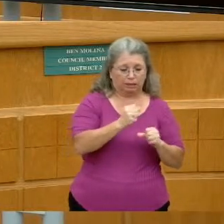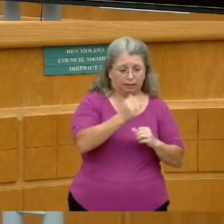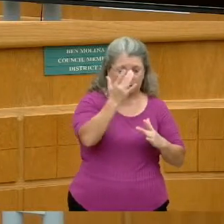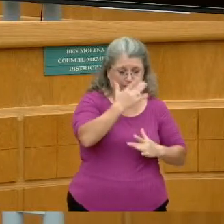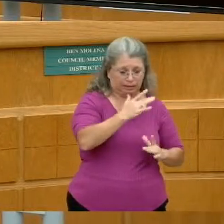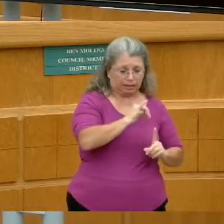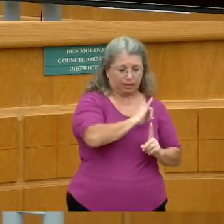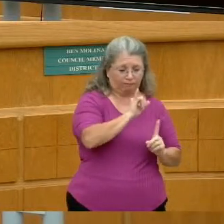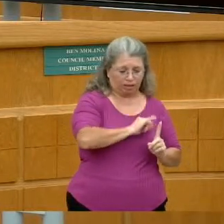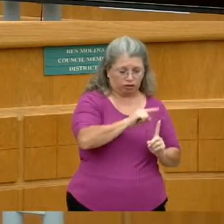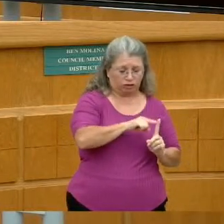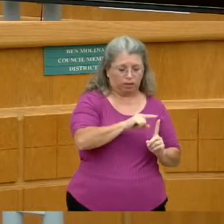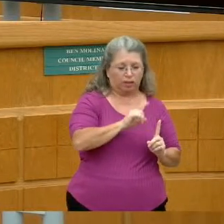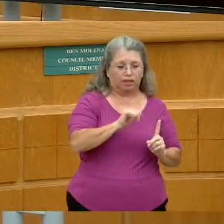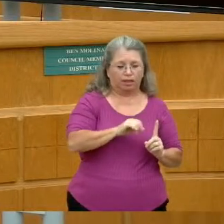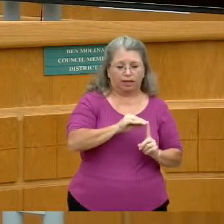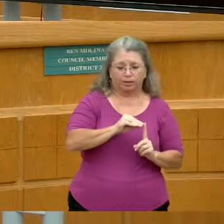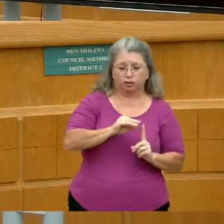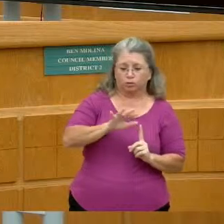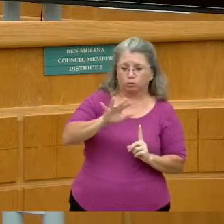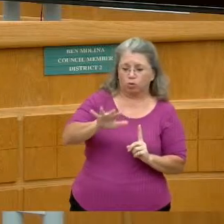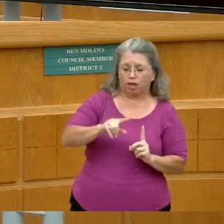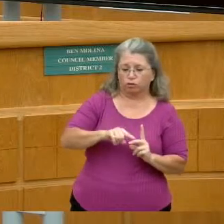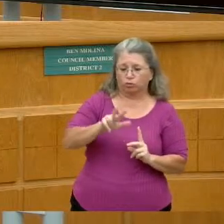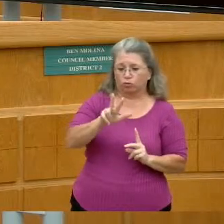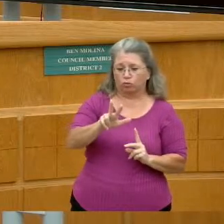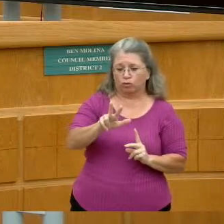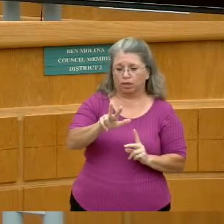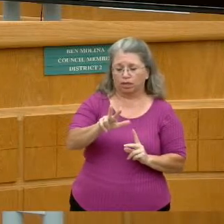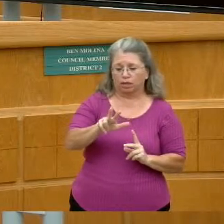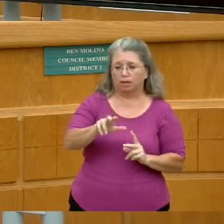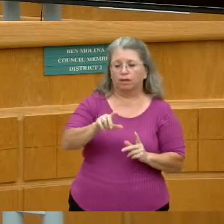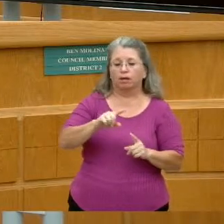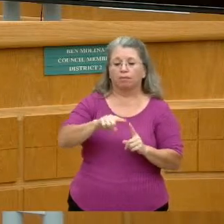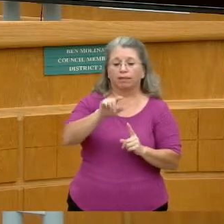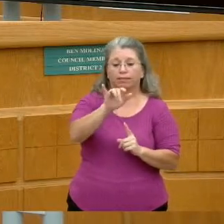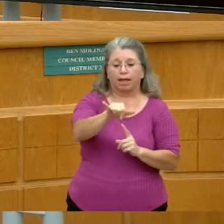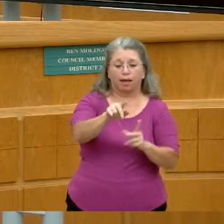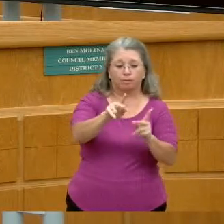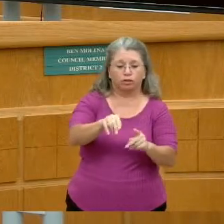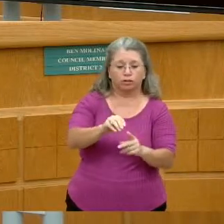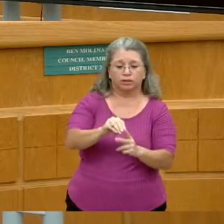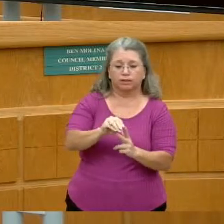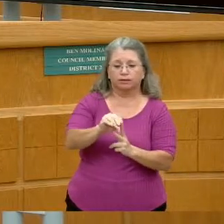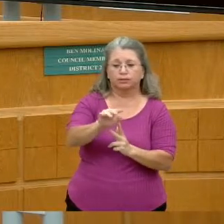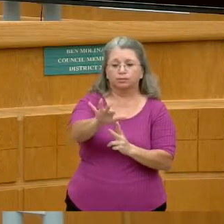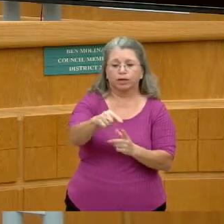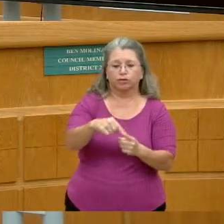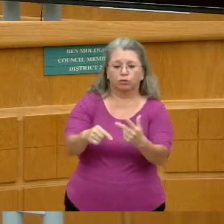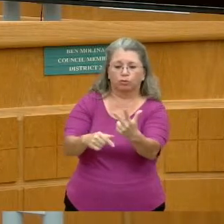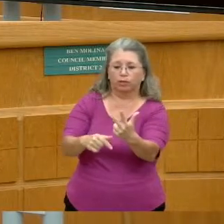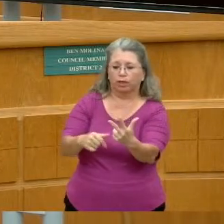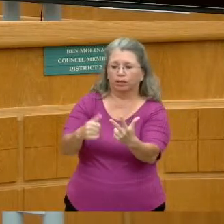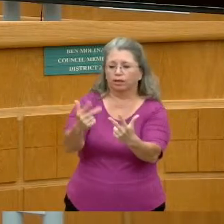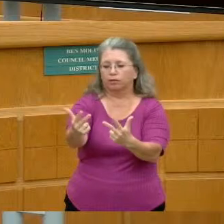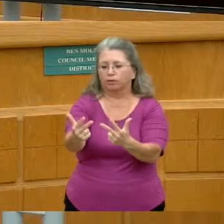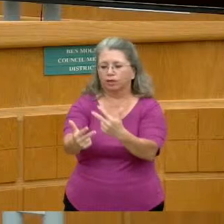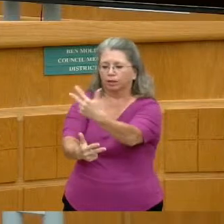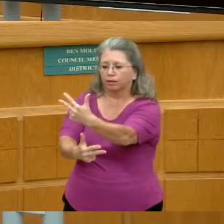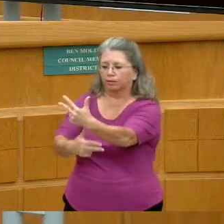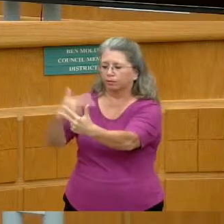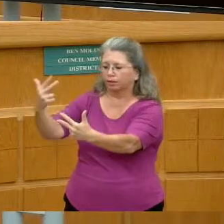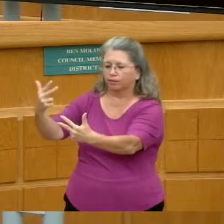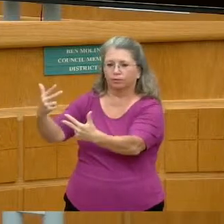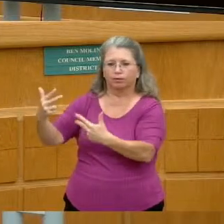are infected from 1. After 2 weeks, 10 people infected from 3. After 3 weeks, 30 people infected from those